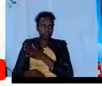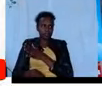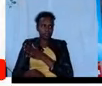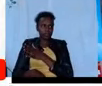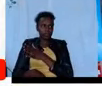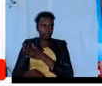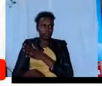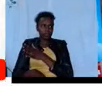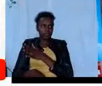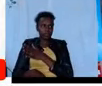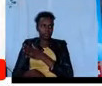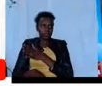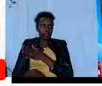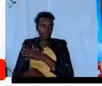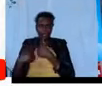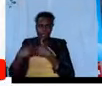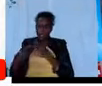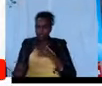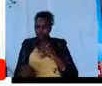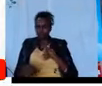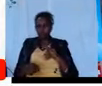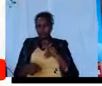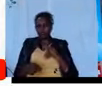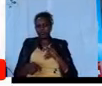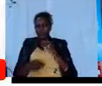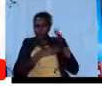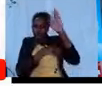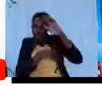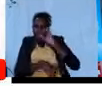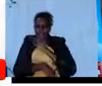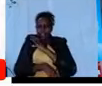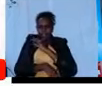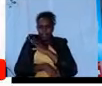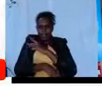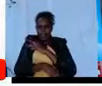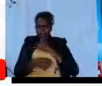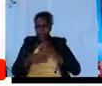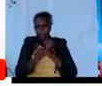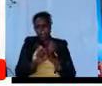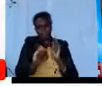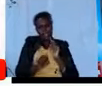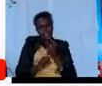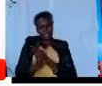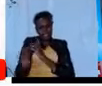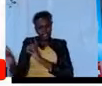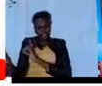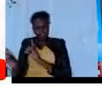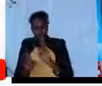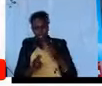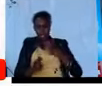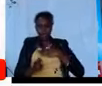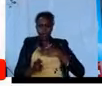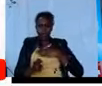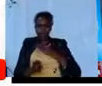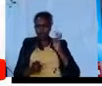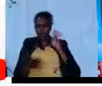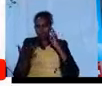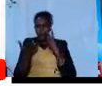A lack of godly fear leads to us doing our own